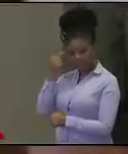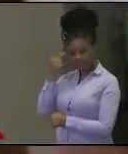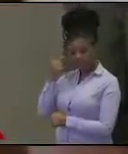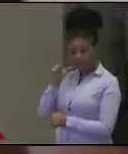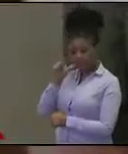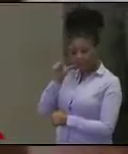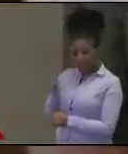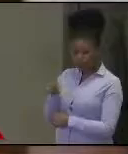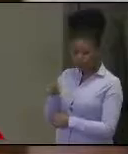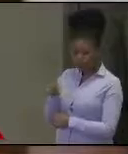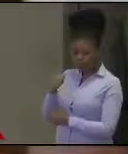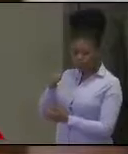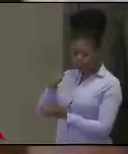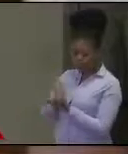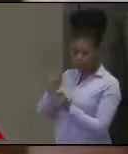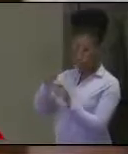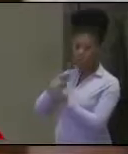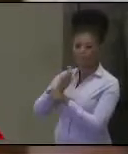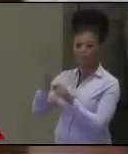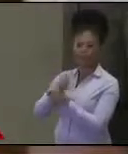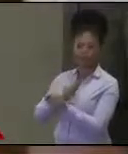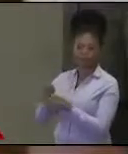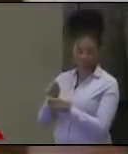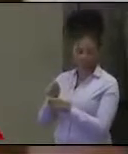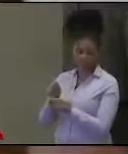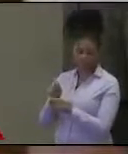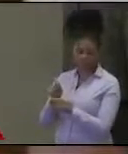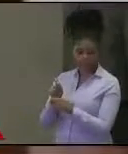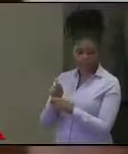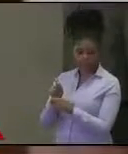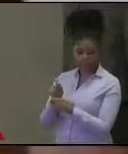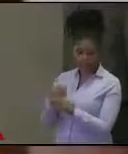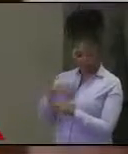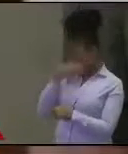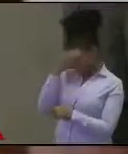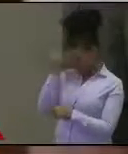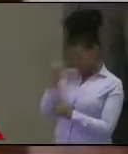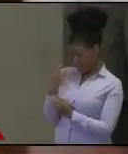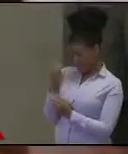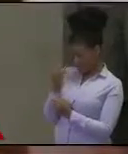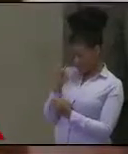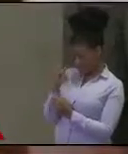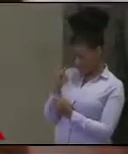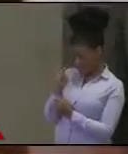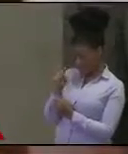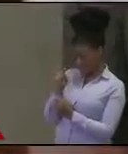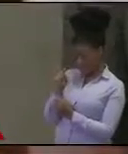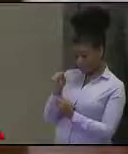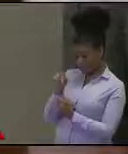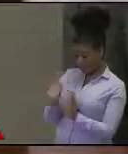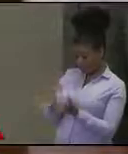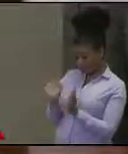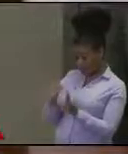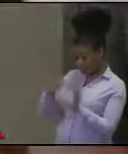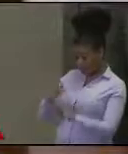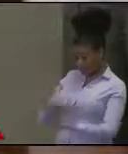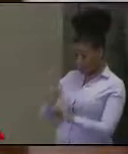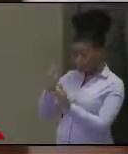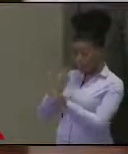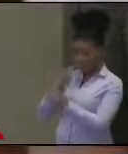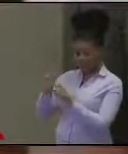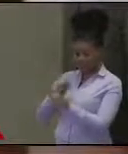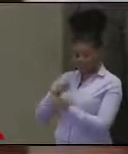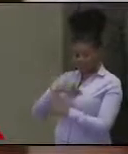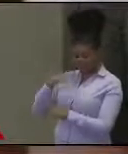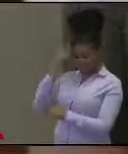ngomntu ohlala kwi-informal settlement. Andikwazi nditsho uba wawuke wahlala na kwi-informal settlement. Kodwa ndiyayazi ngoba